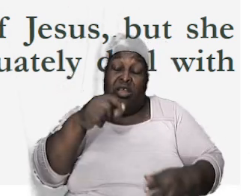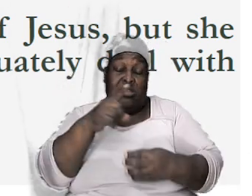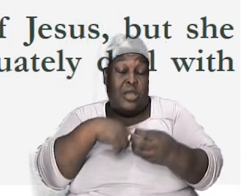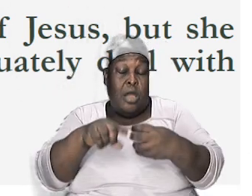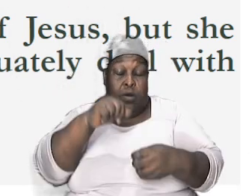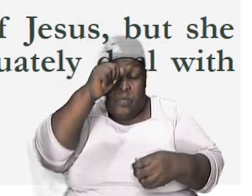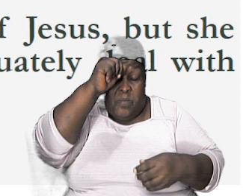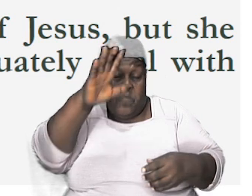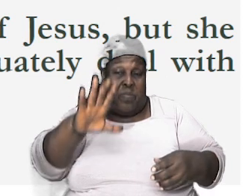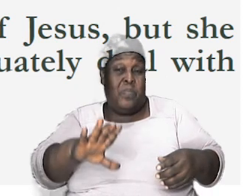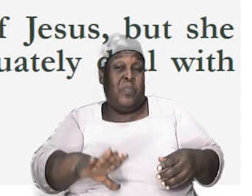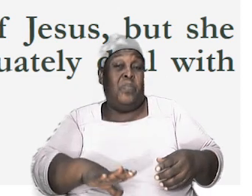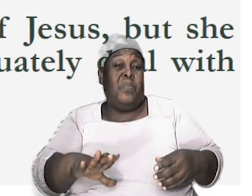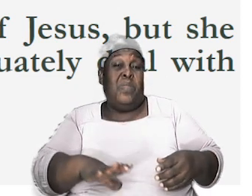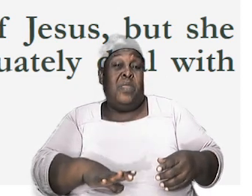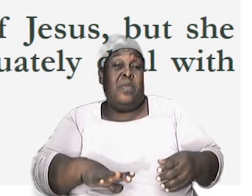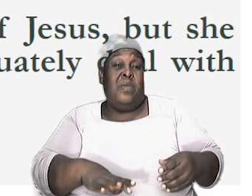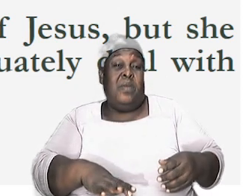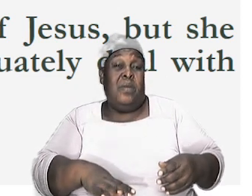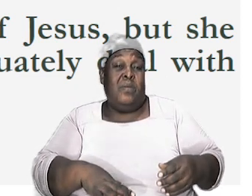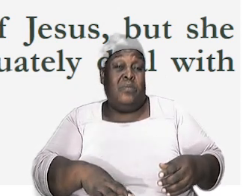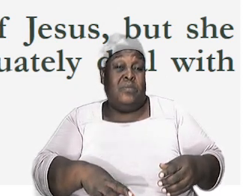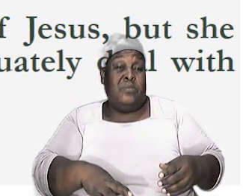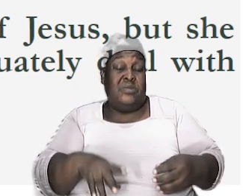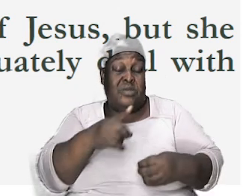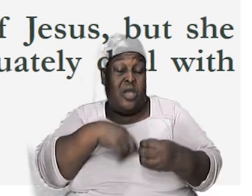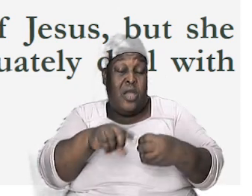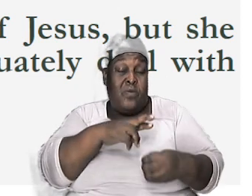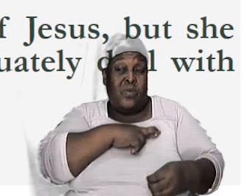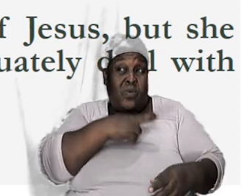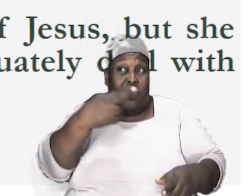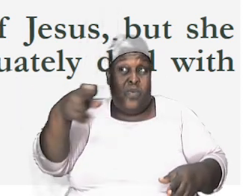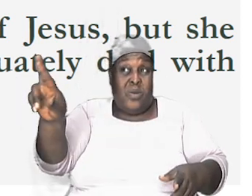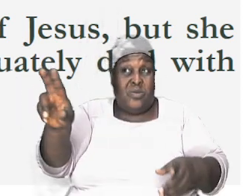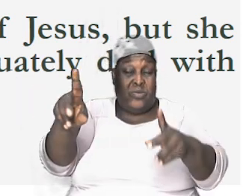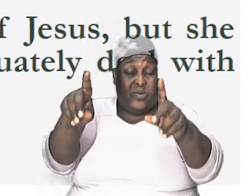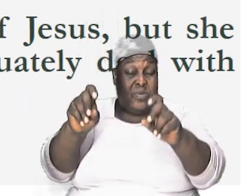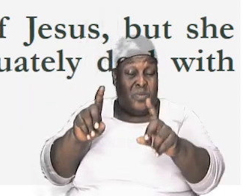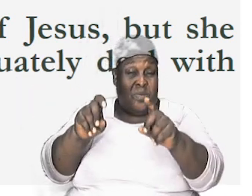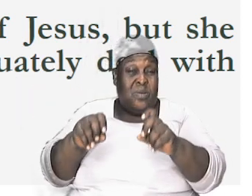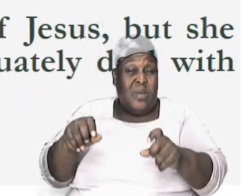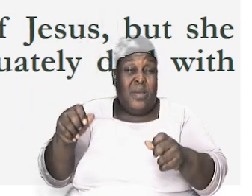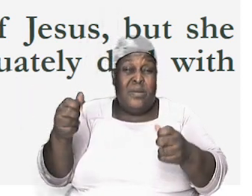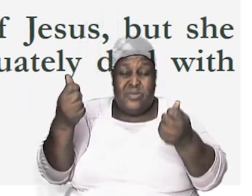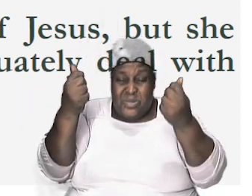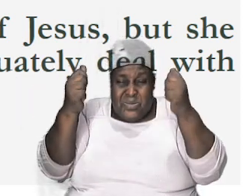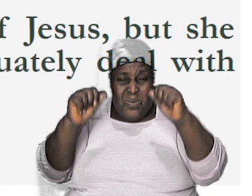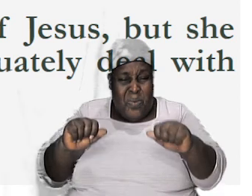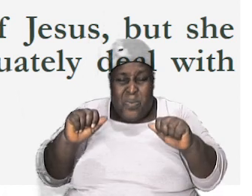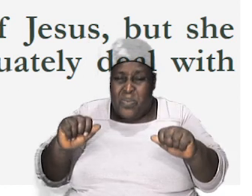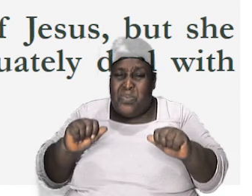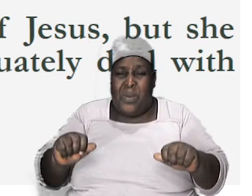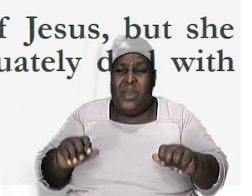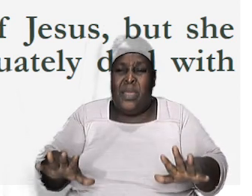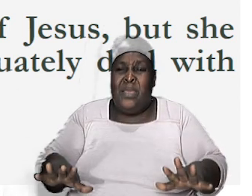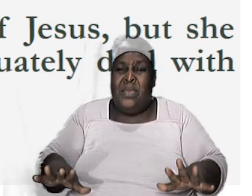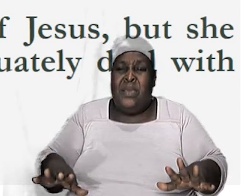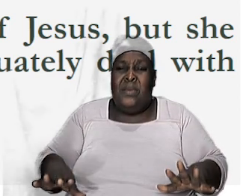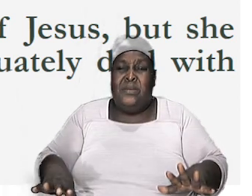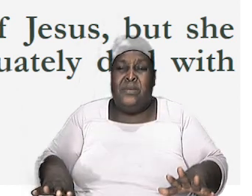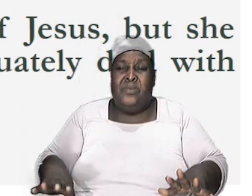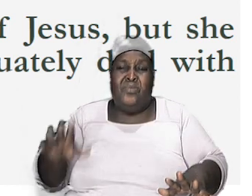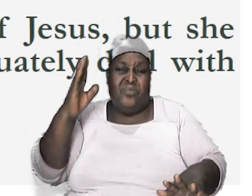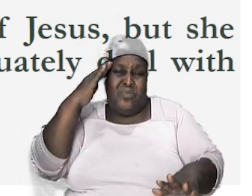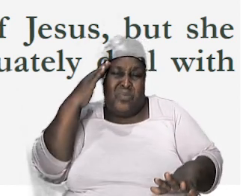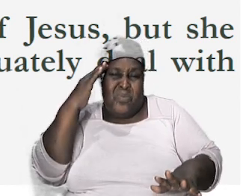men. Her interest was around religious question. She was doubtless knows, she knew all the predictions of the